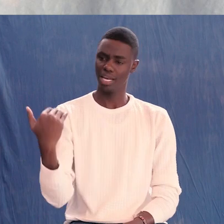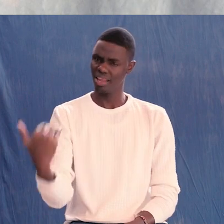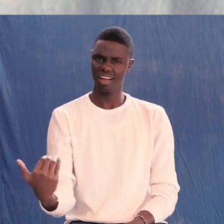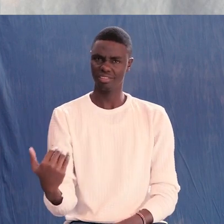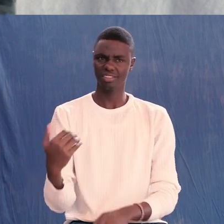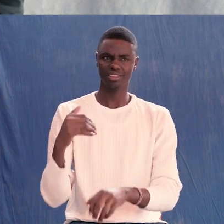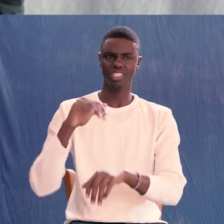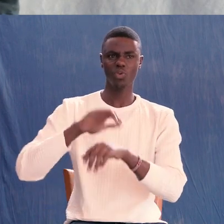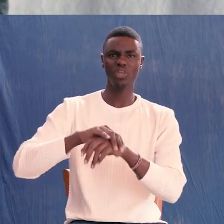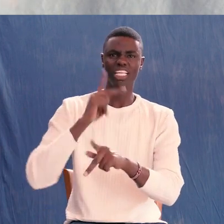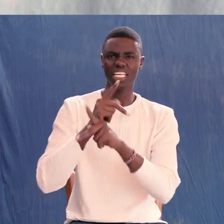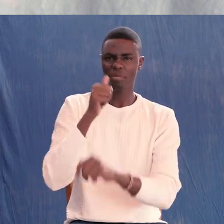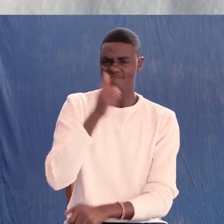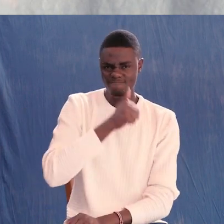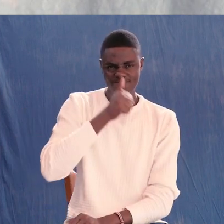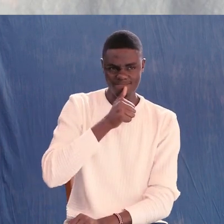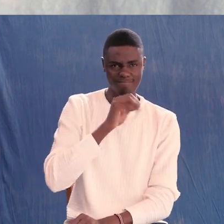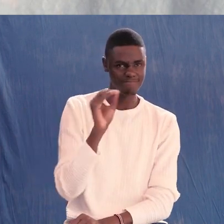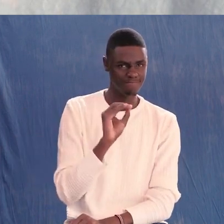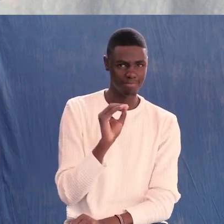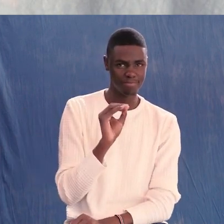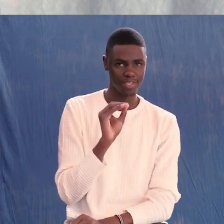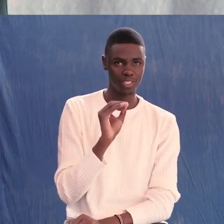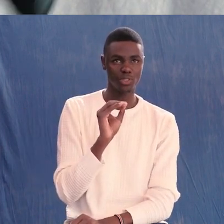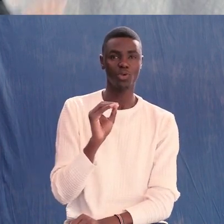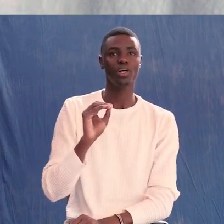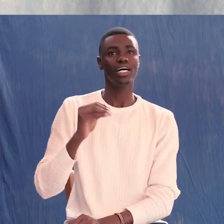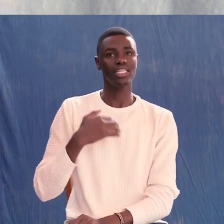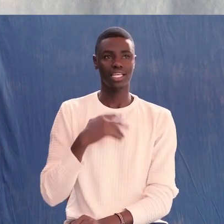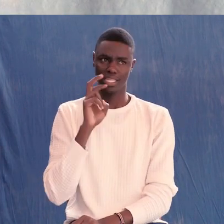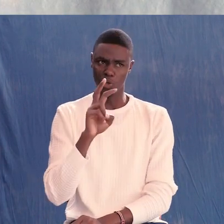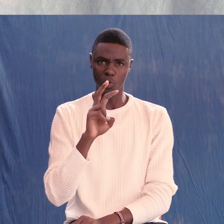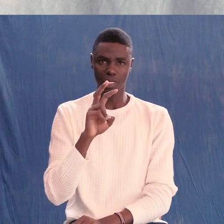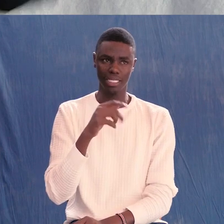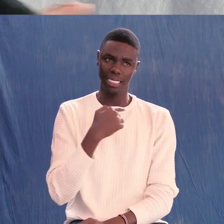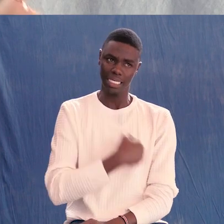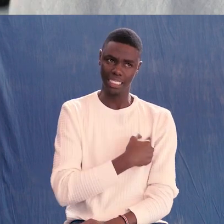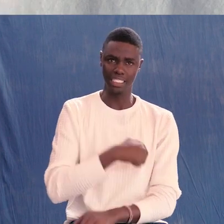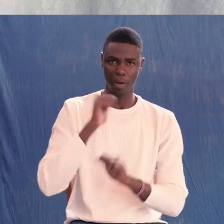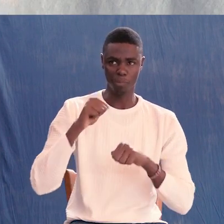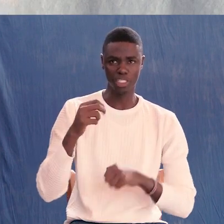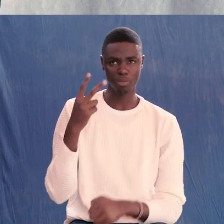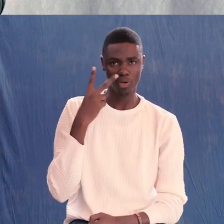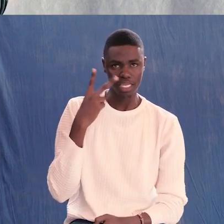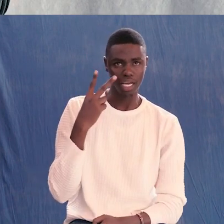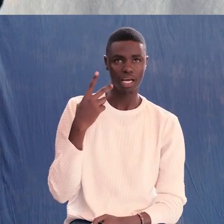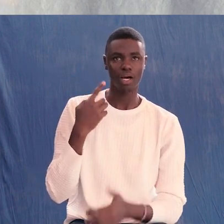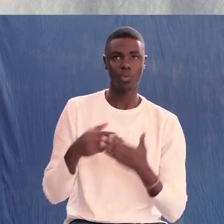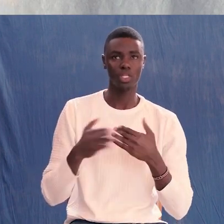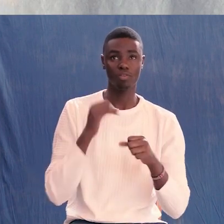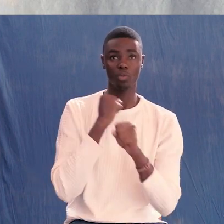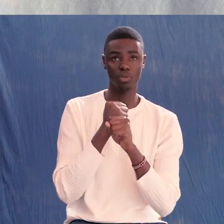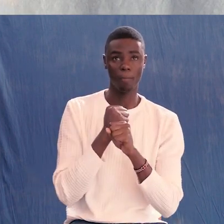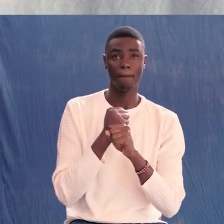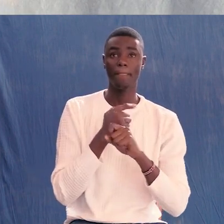good at keeping secrets and being naughty, so they look guilty, you can hear where they are, you can hear what they're doing, but